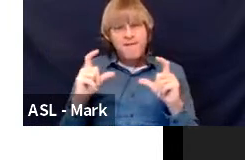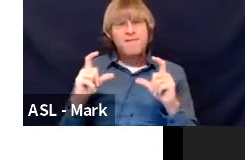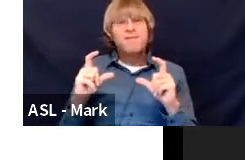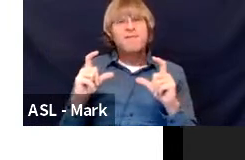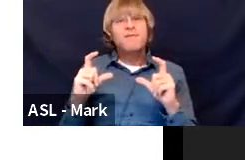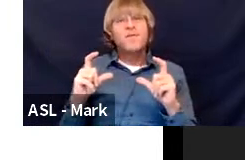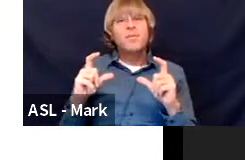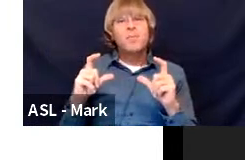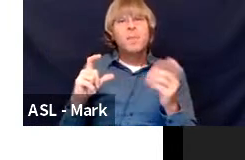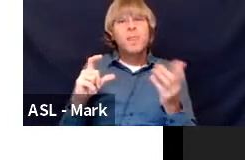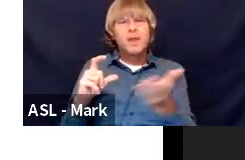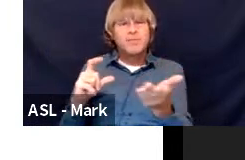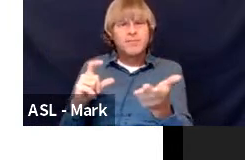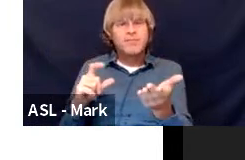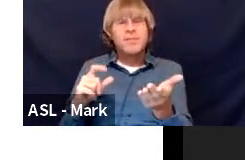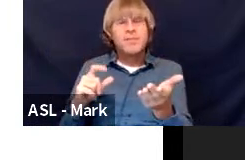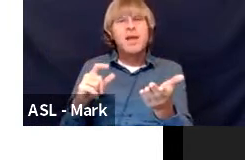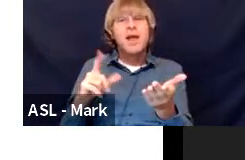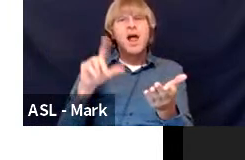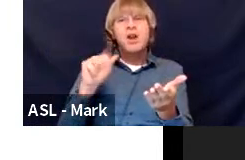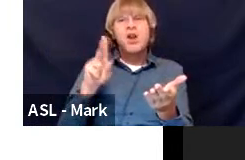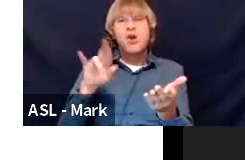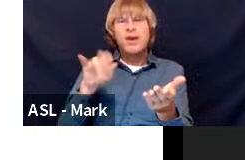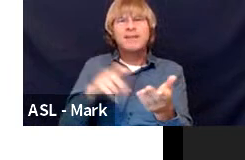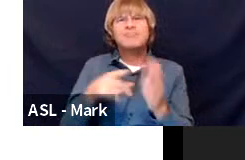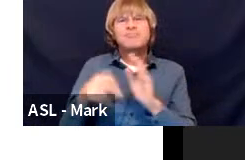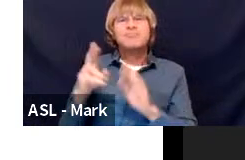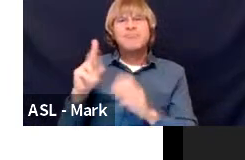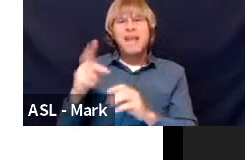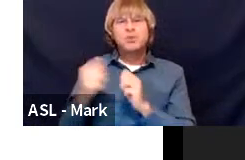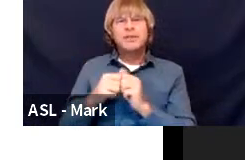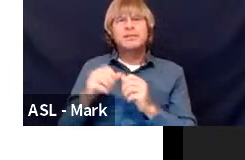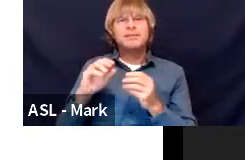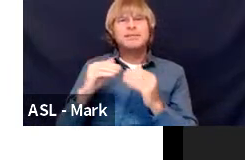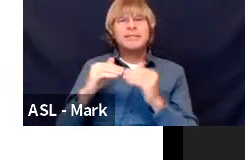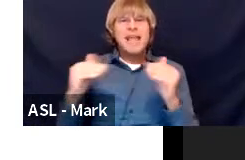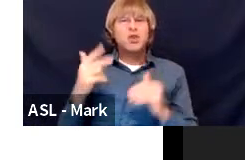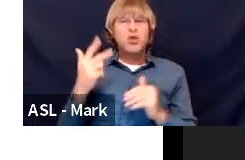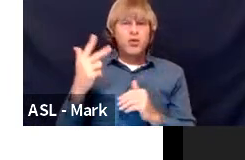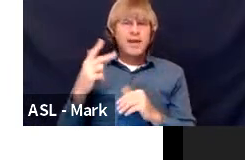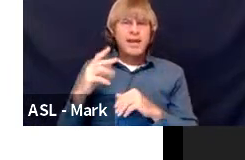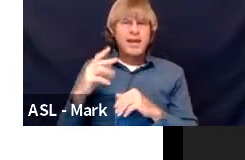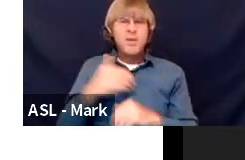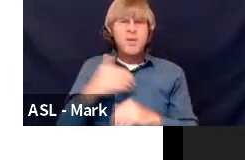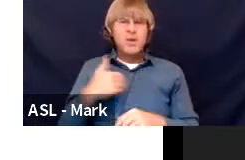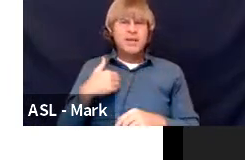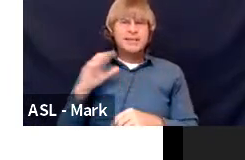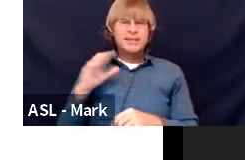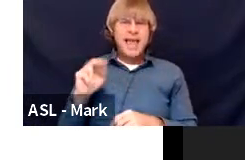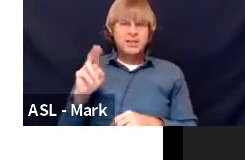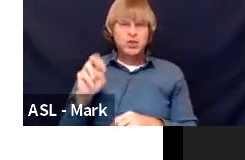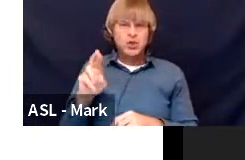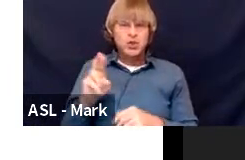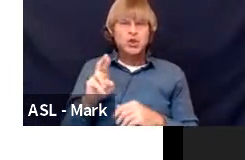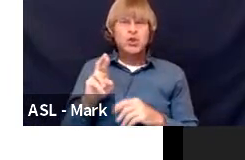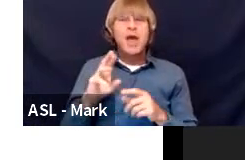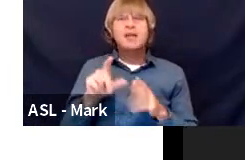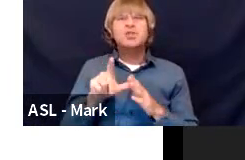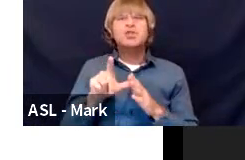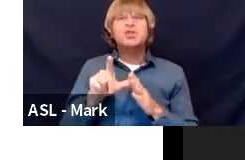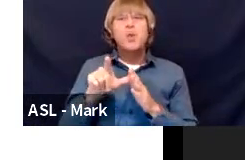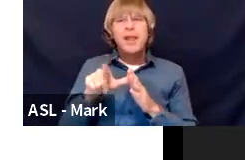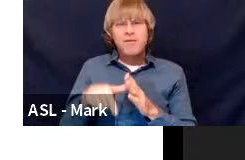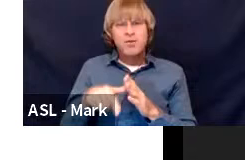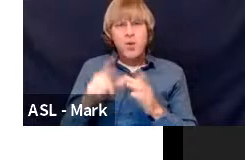Lori Panzerman. Lori was diagnosed with stage 3 of breast cancer. And shortly after